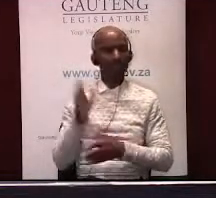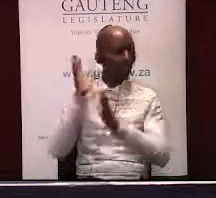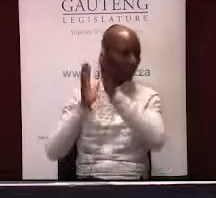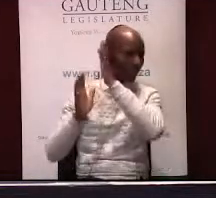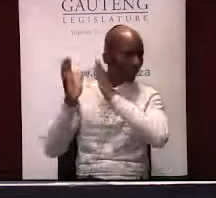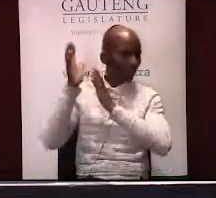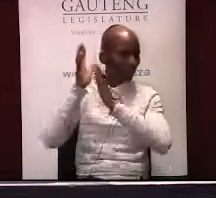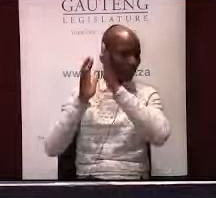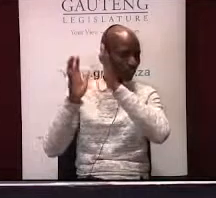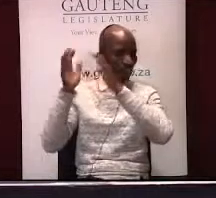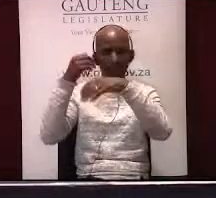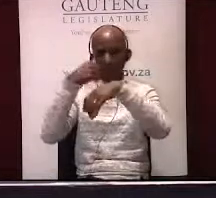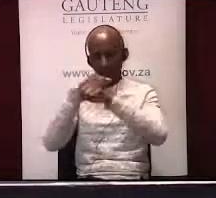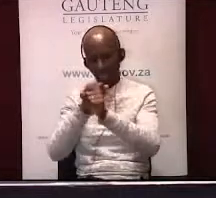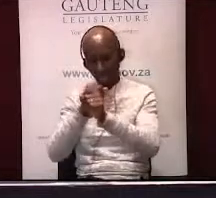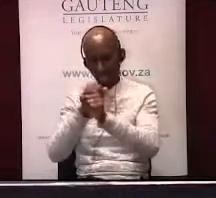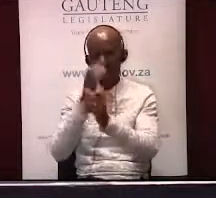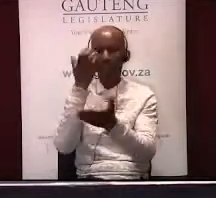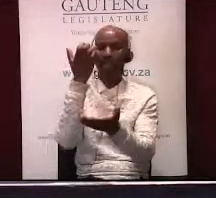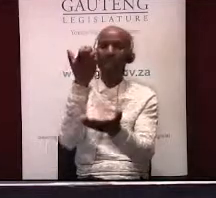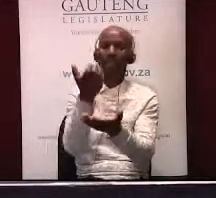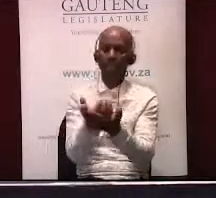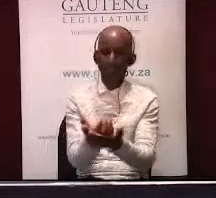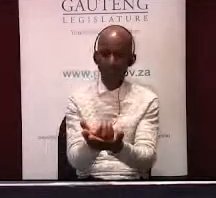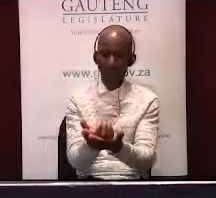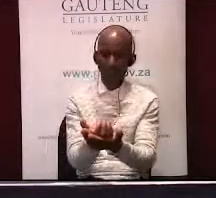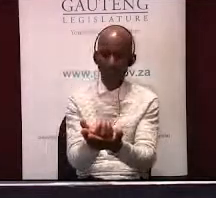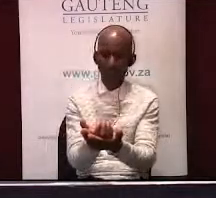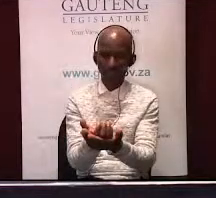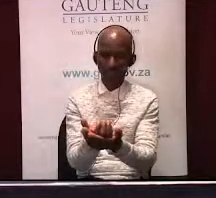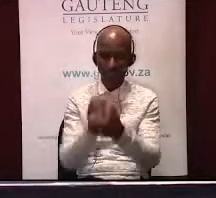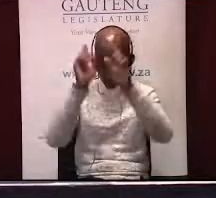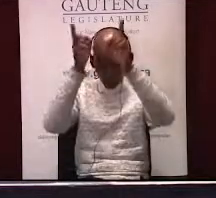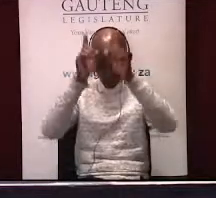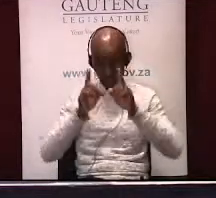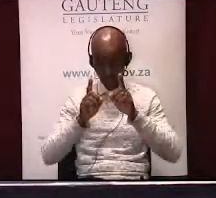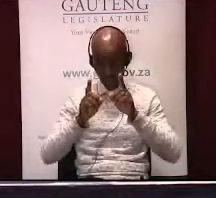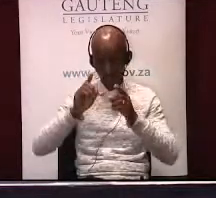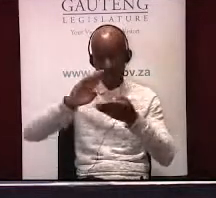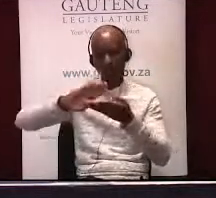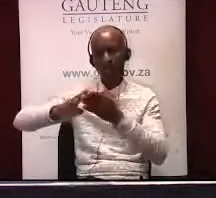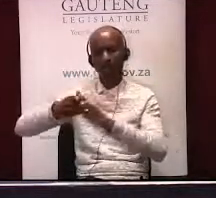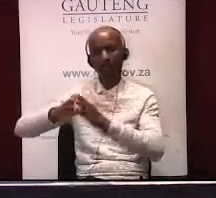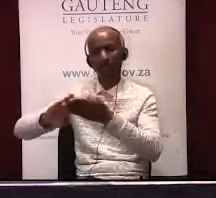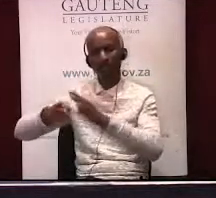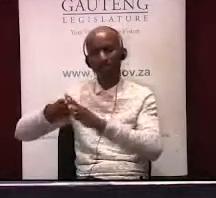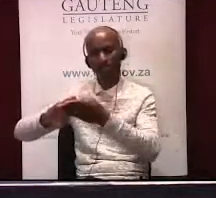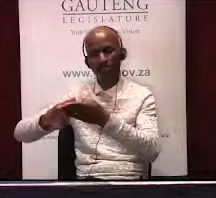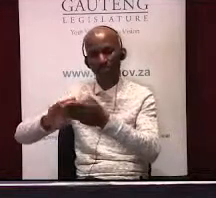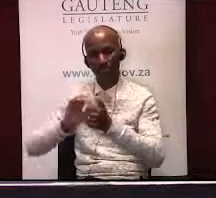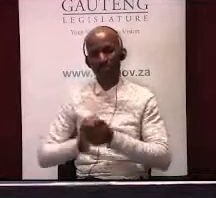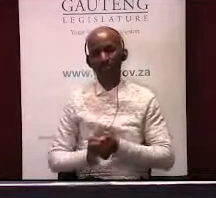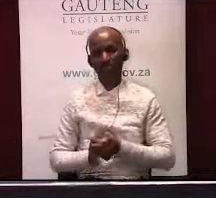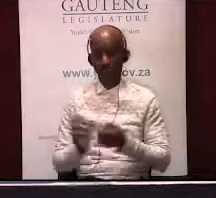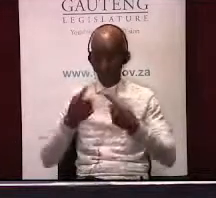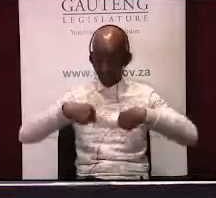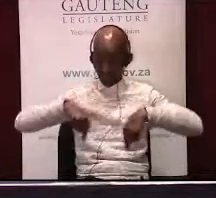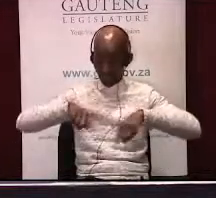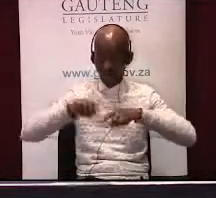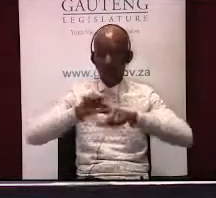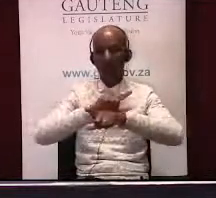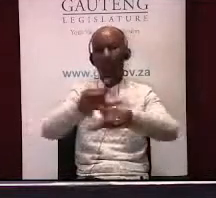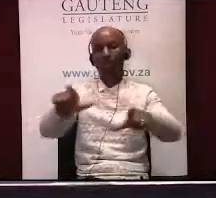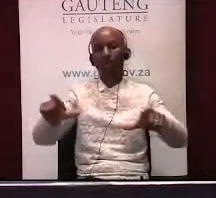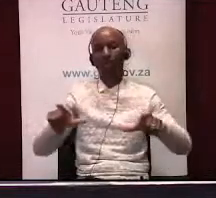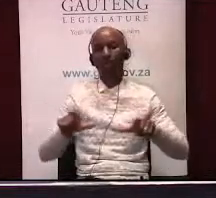history-making event, especially in our community, in our